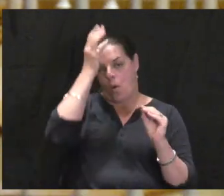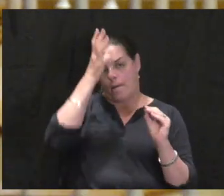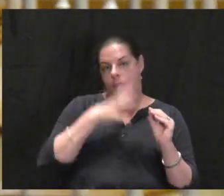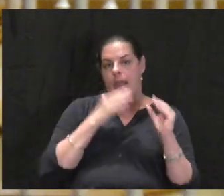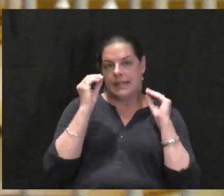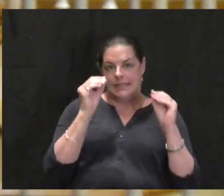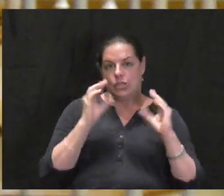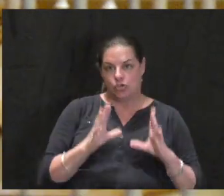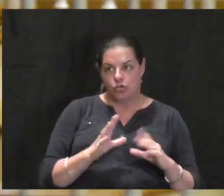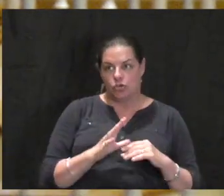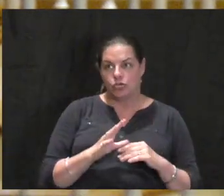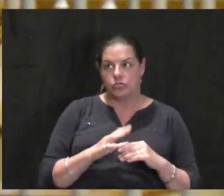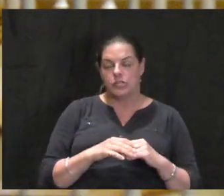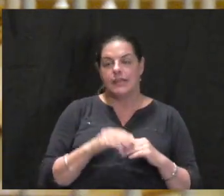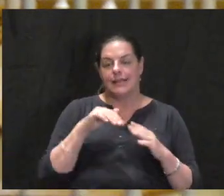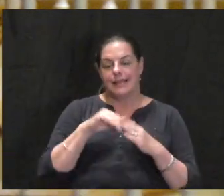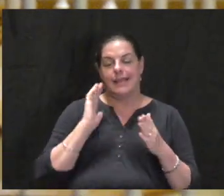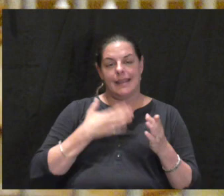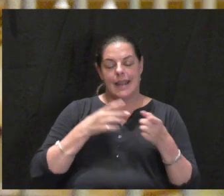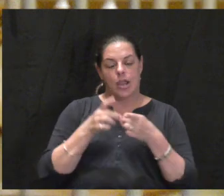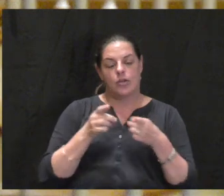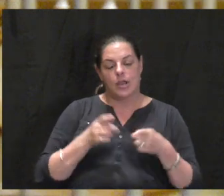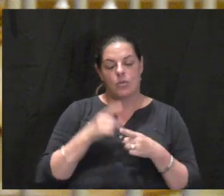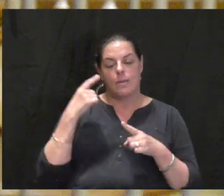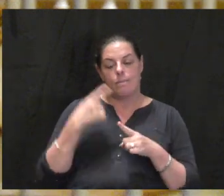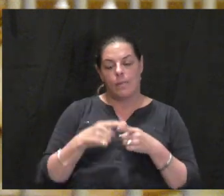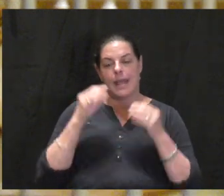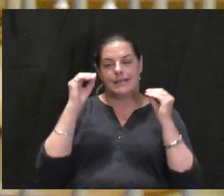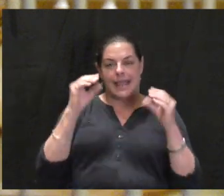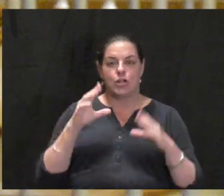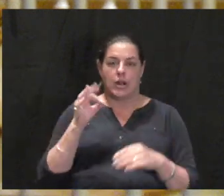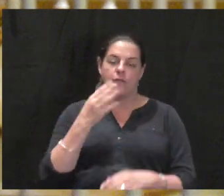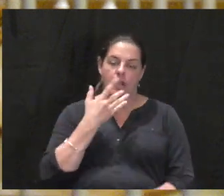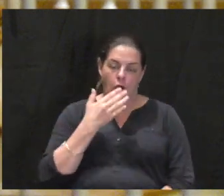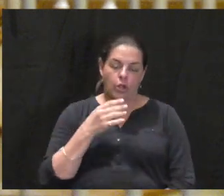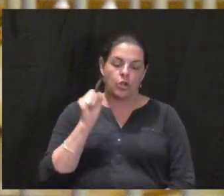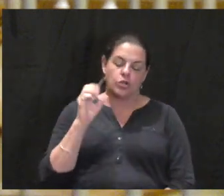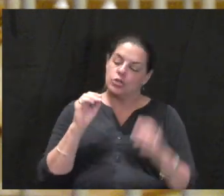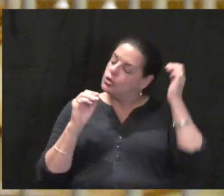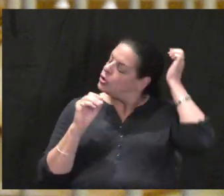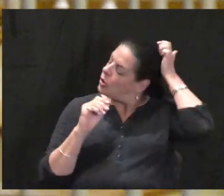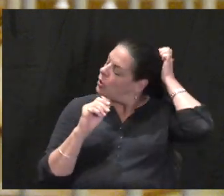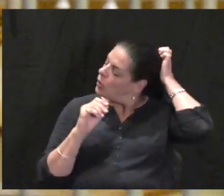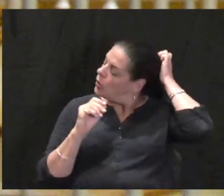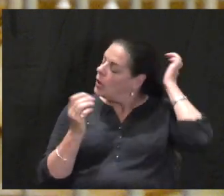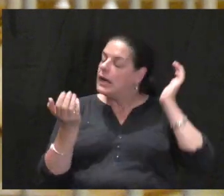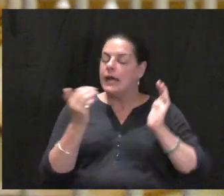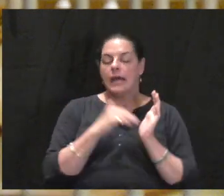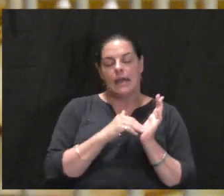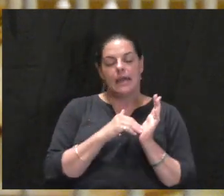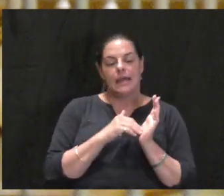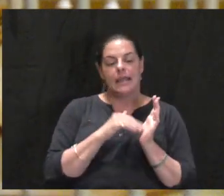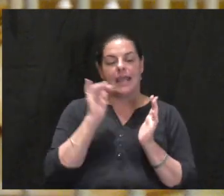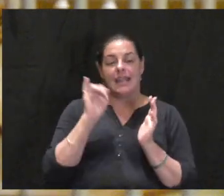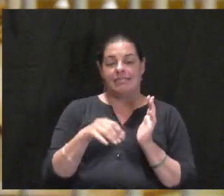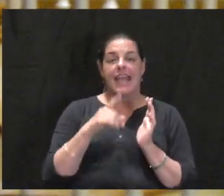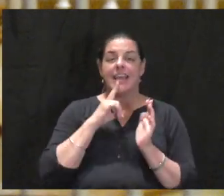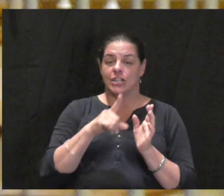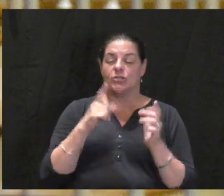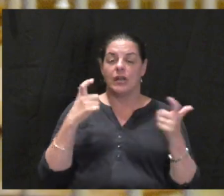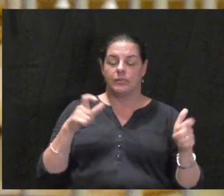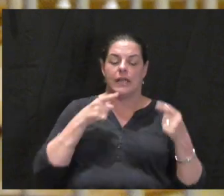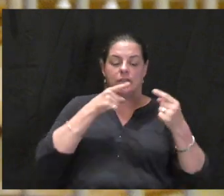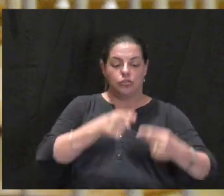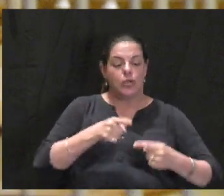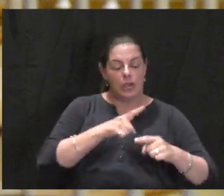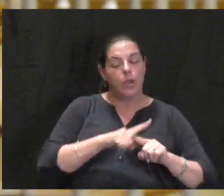definitely something that I think in just a year we've seen significant strides on. And a lot of it's just been reaching out, building the relationship, putting a face